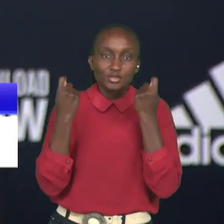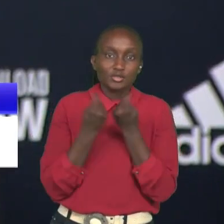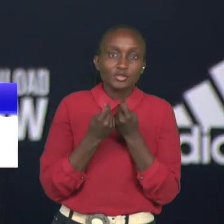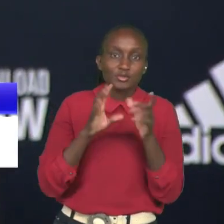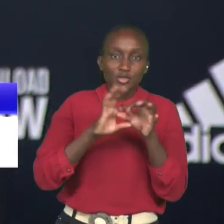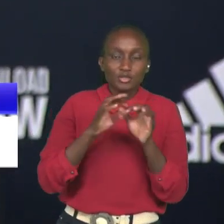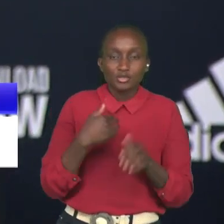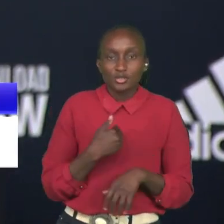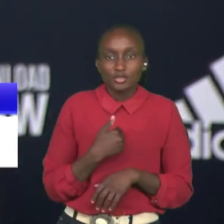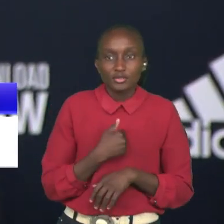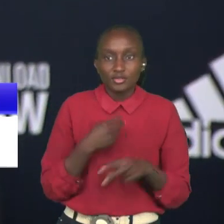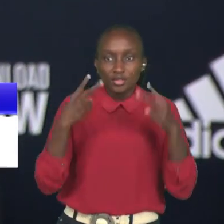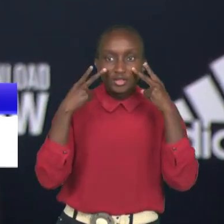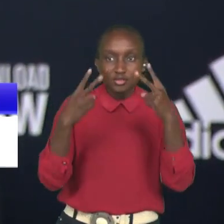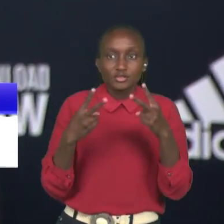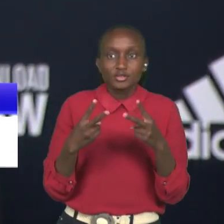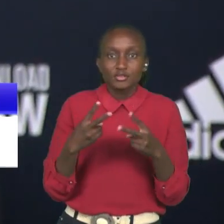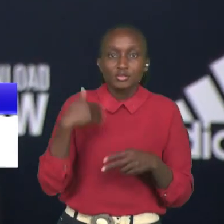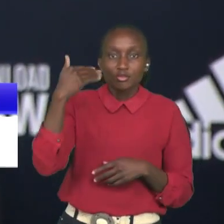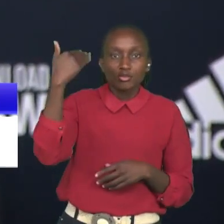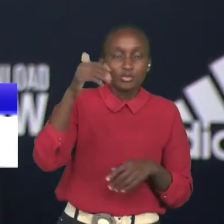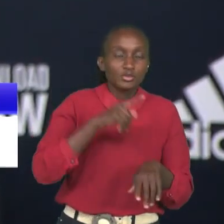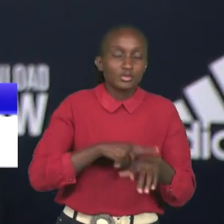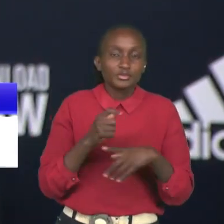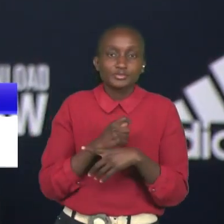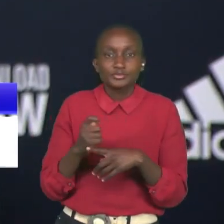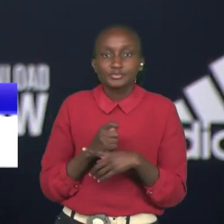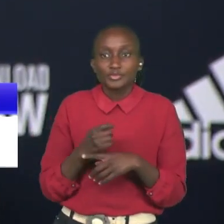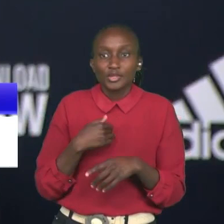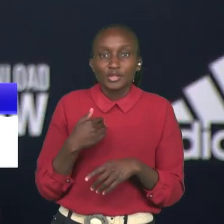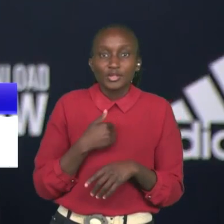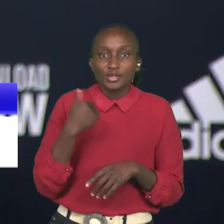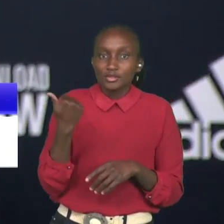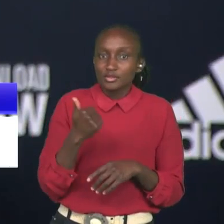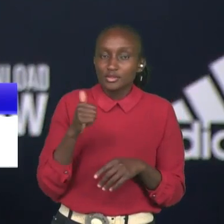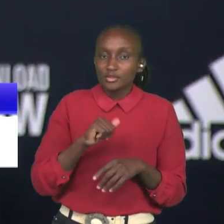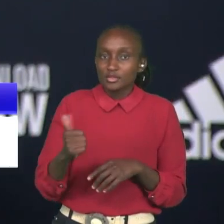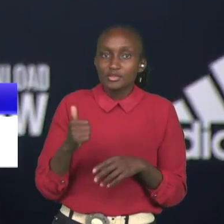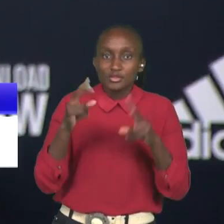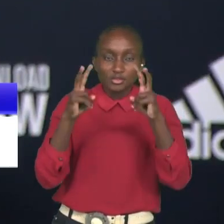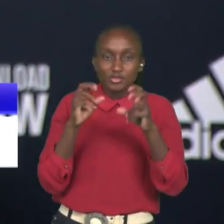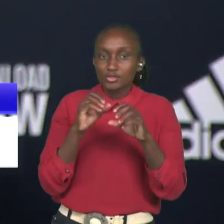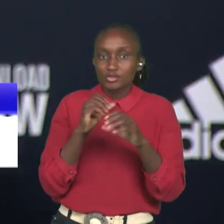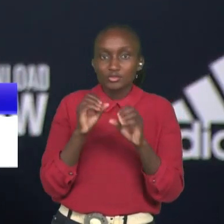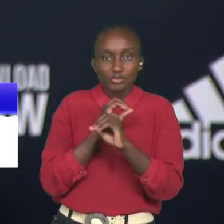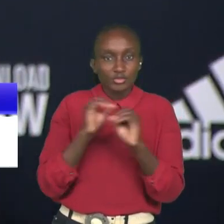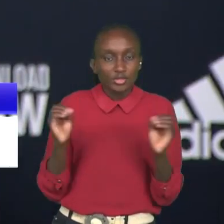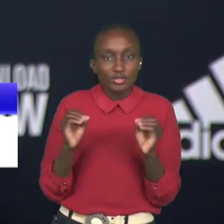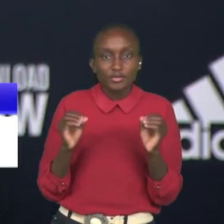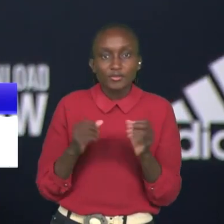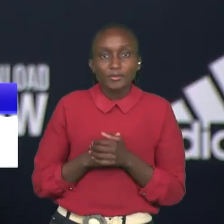there. I see them every single day in training, and we don't have any issues with attitude or work rate,